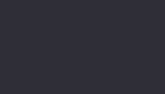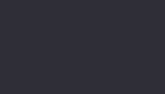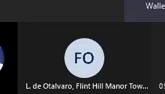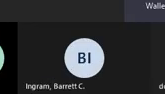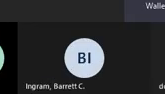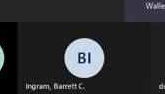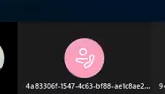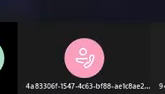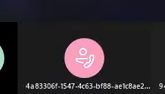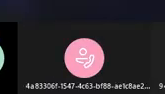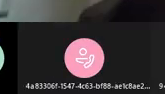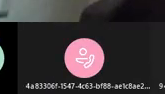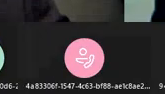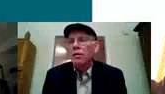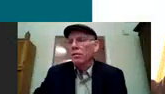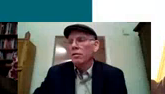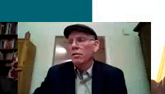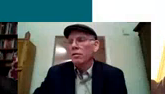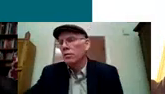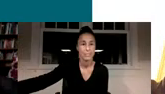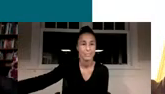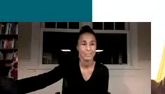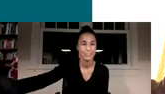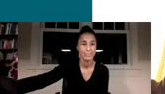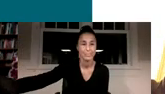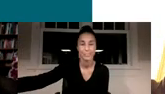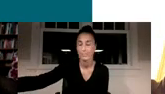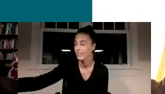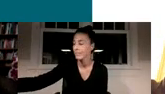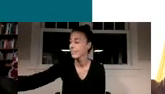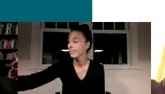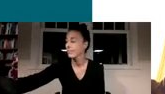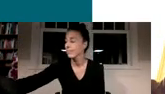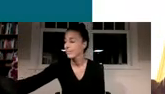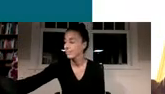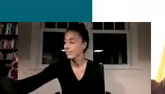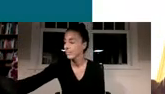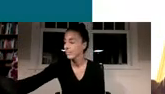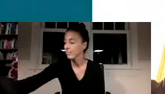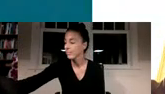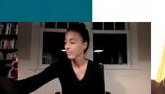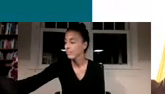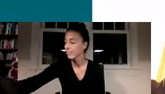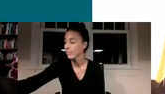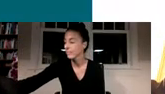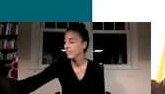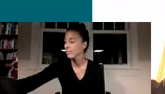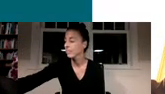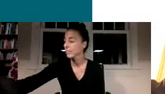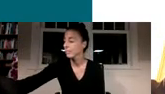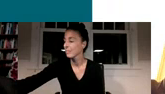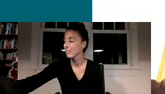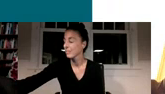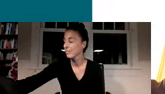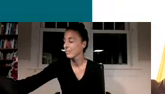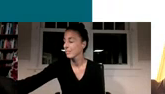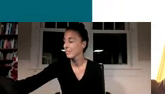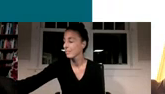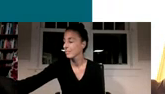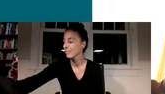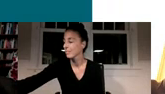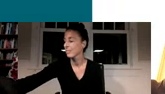Bush and Graham Owen with the Planning Division. Before I get started, we ask that all attendees be sure that the microphones are muted